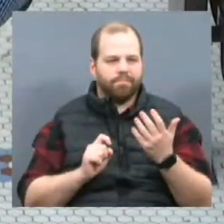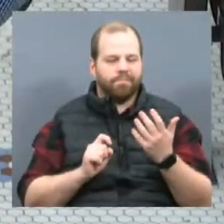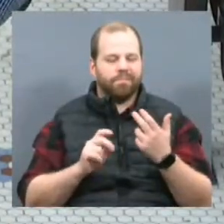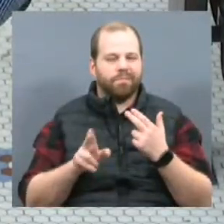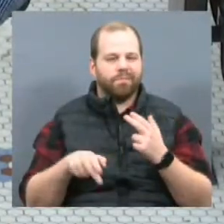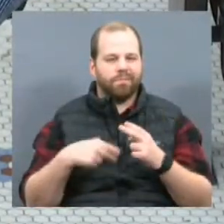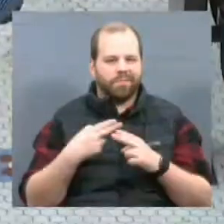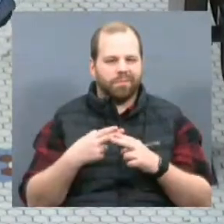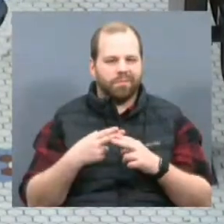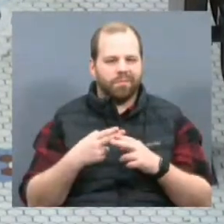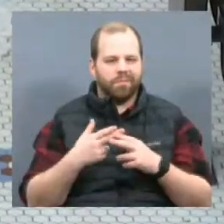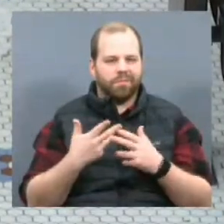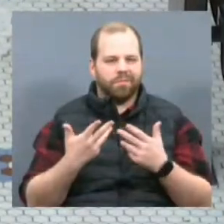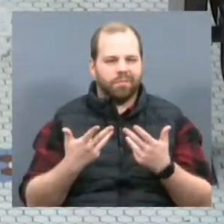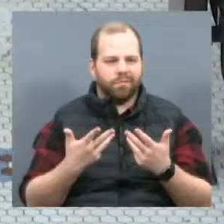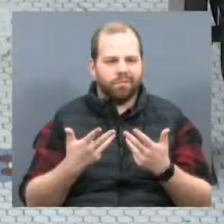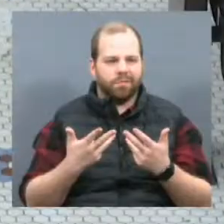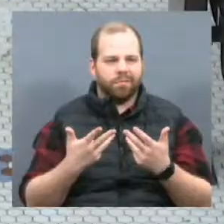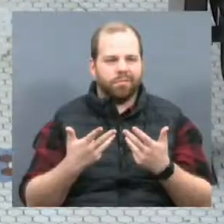concerning.